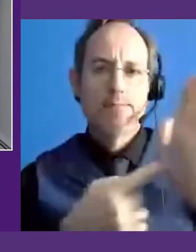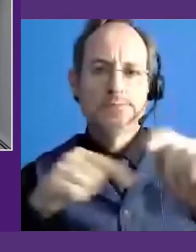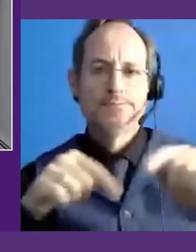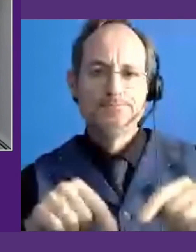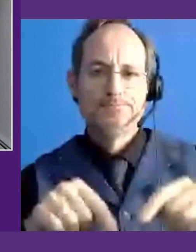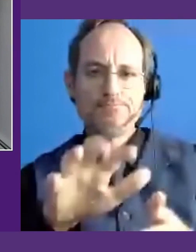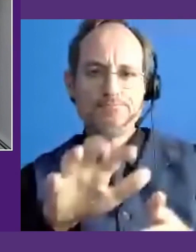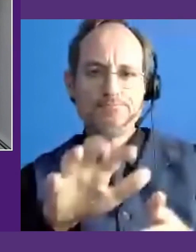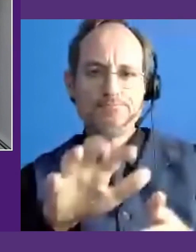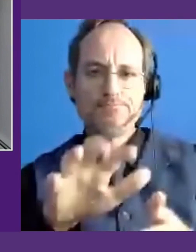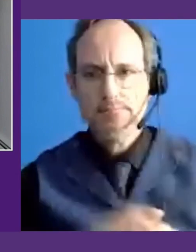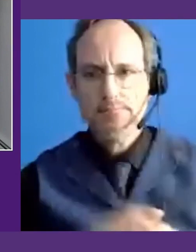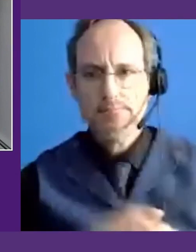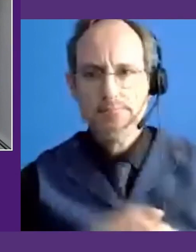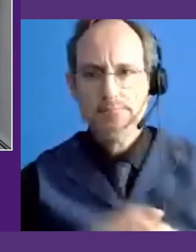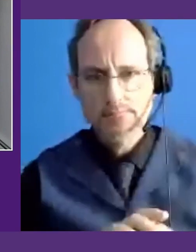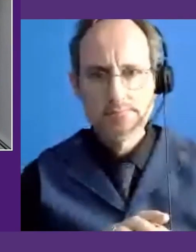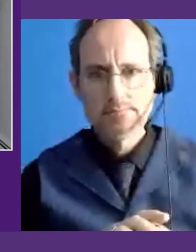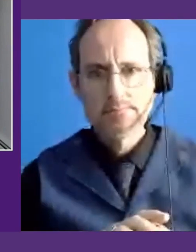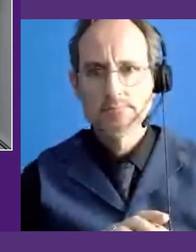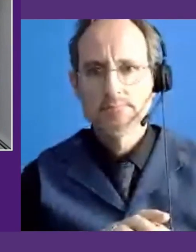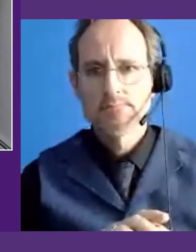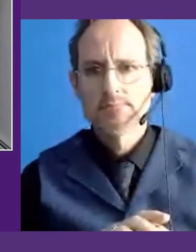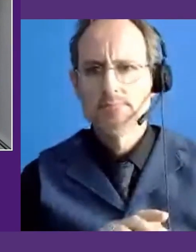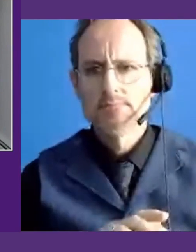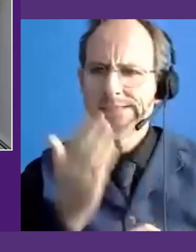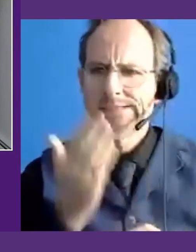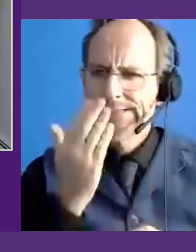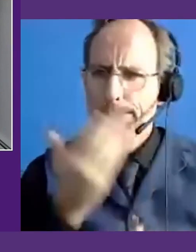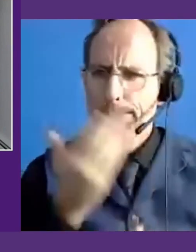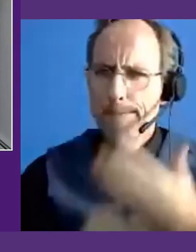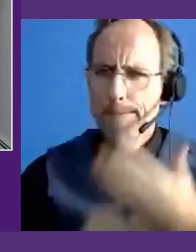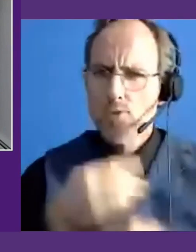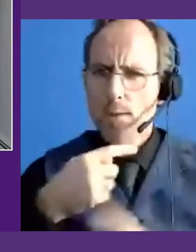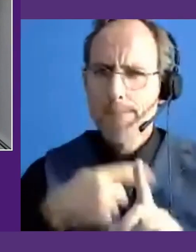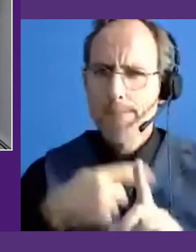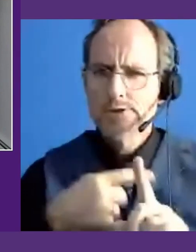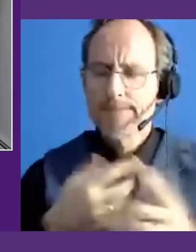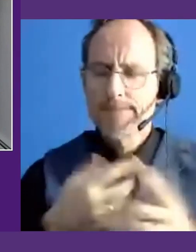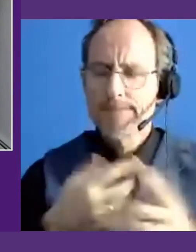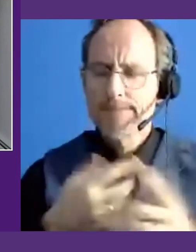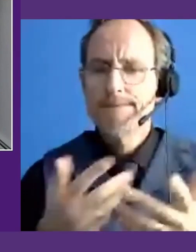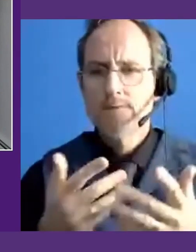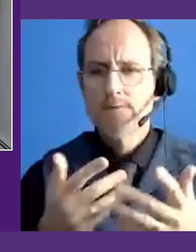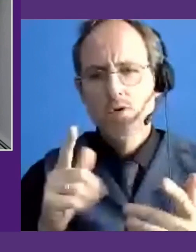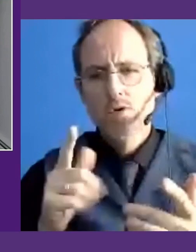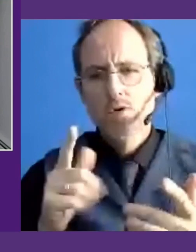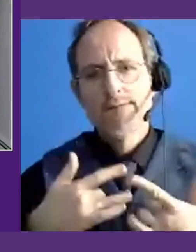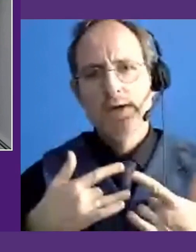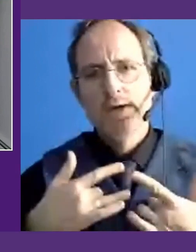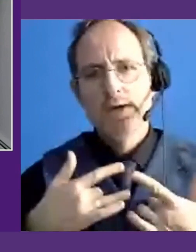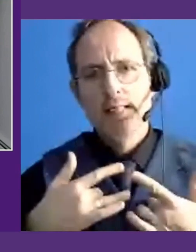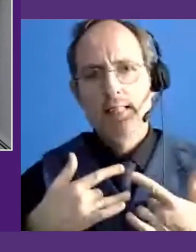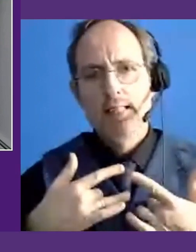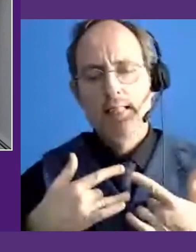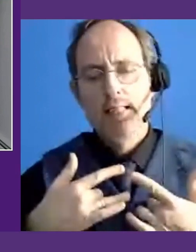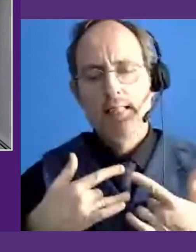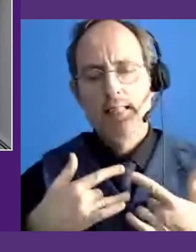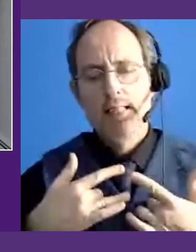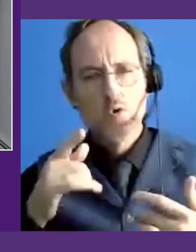I don't know whether you feel that that's still a little bit skin deep, or do you really see the change coming around the corner,